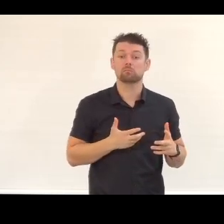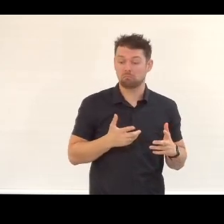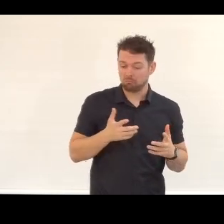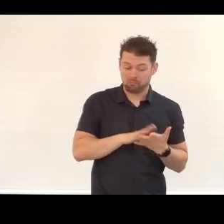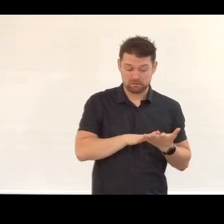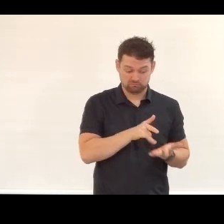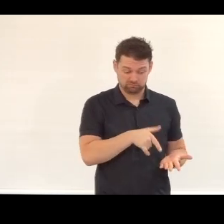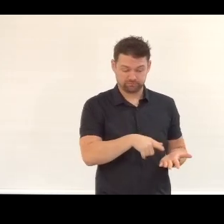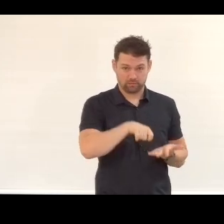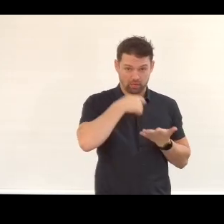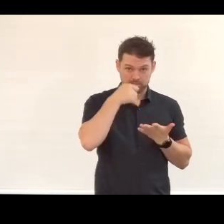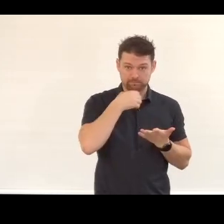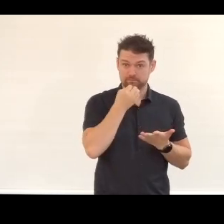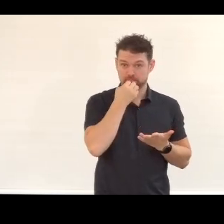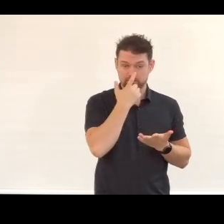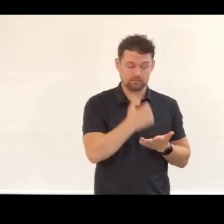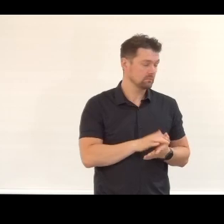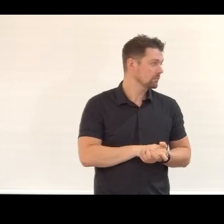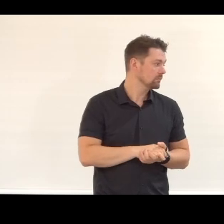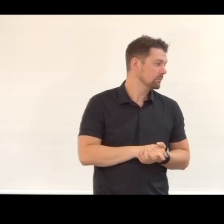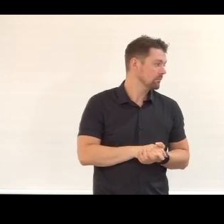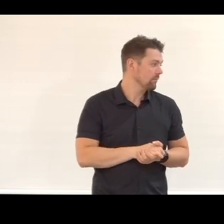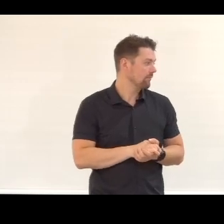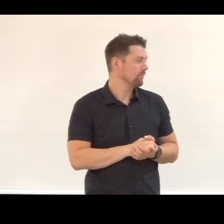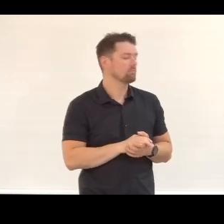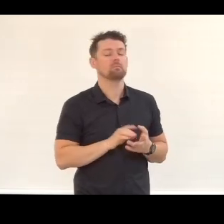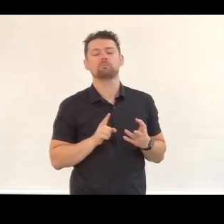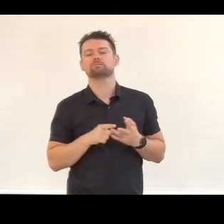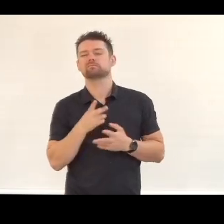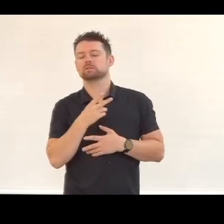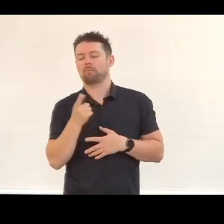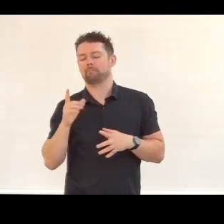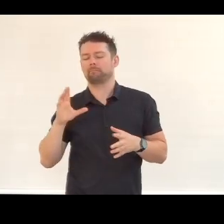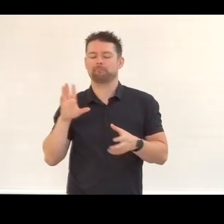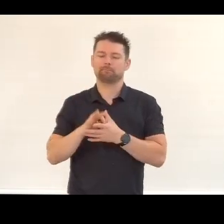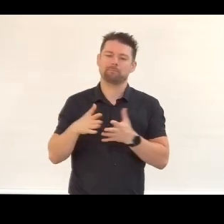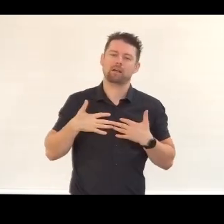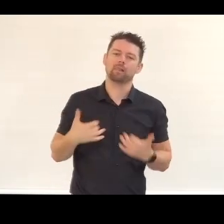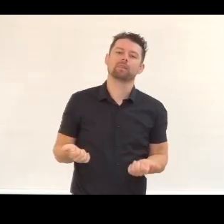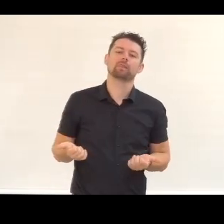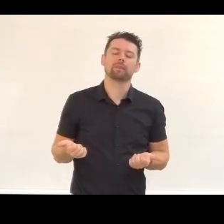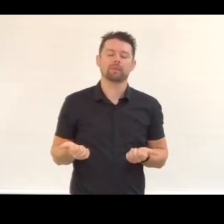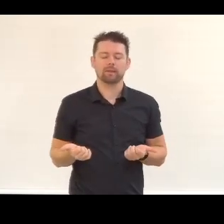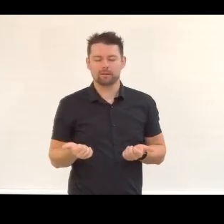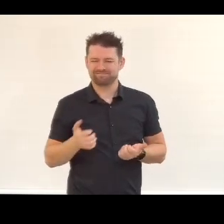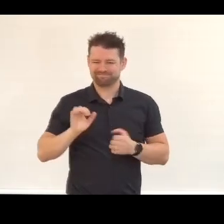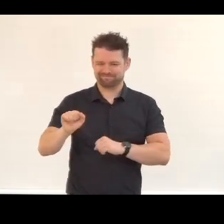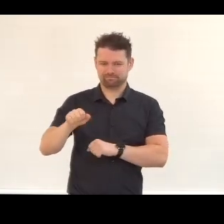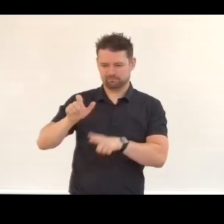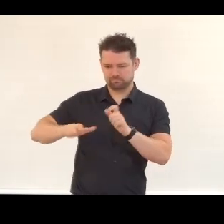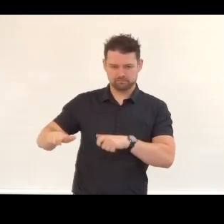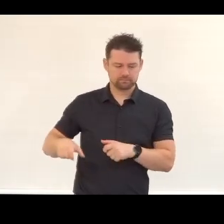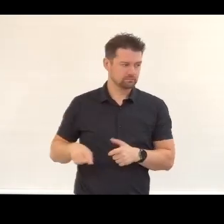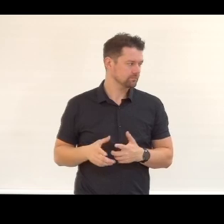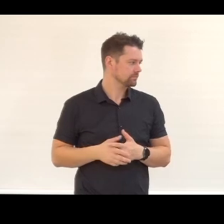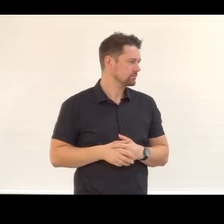it. Then some experiments about crew health. So there were some experiments about